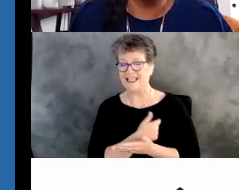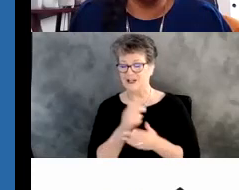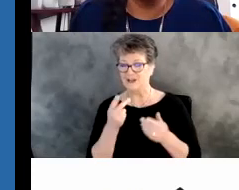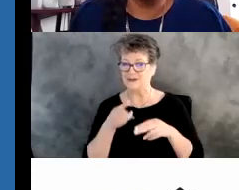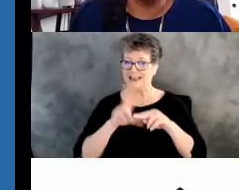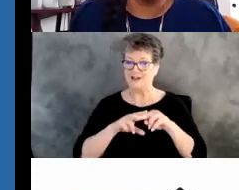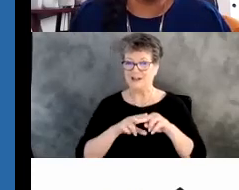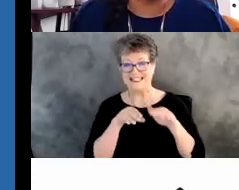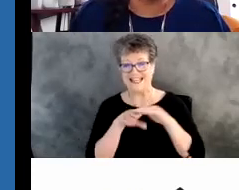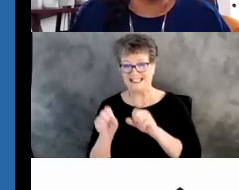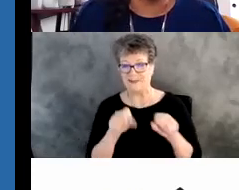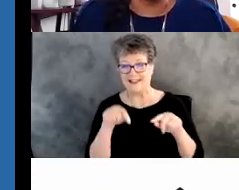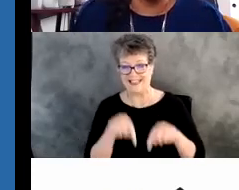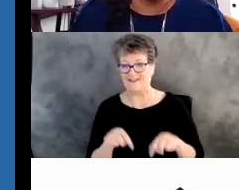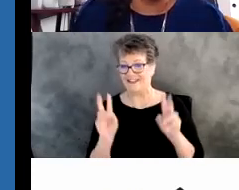this content.